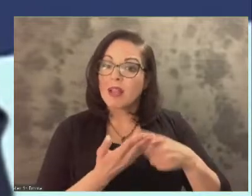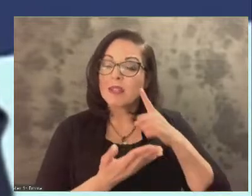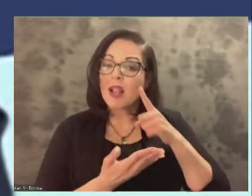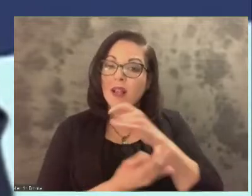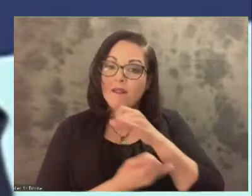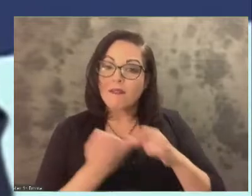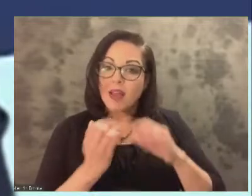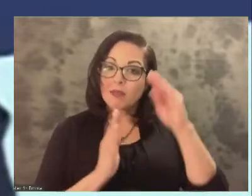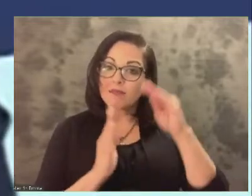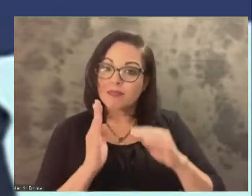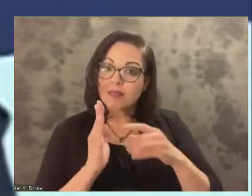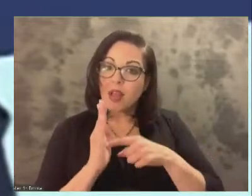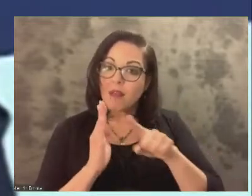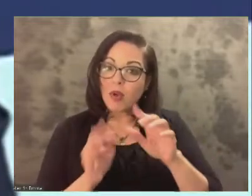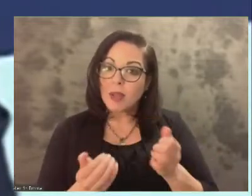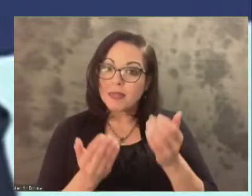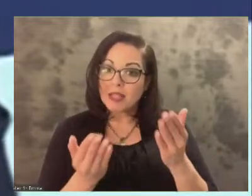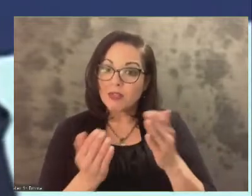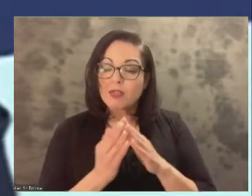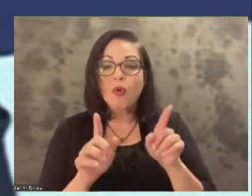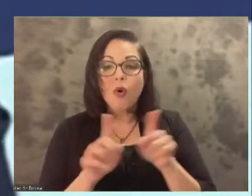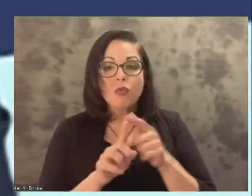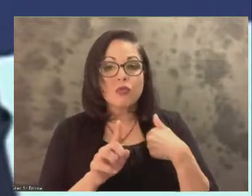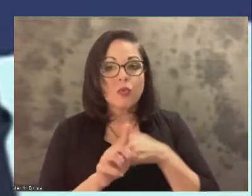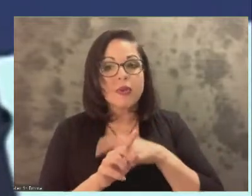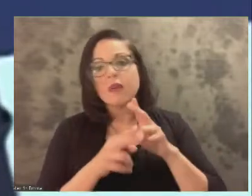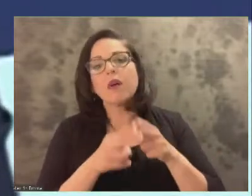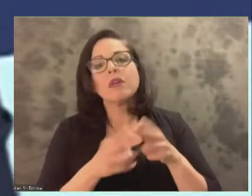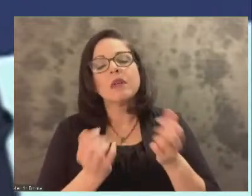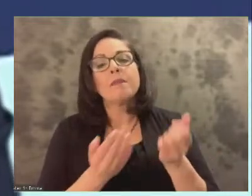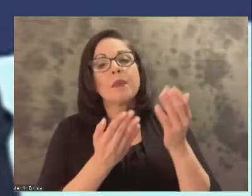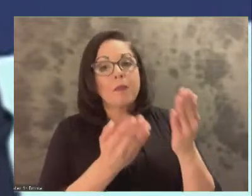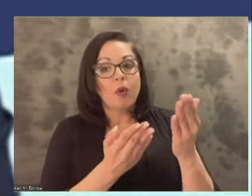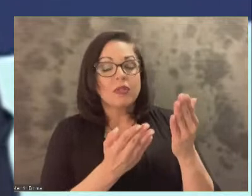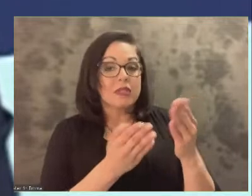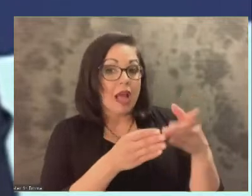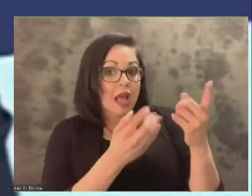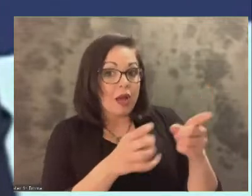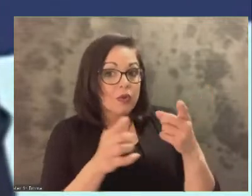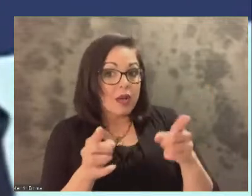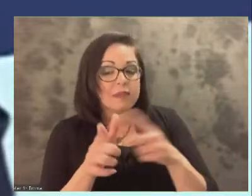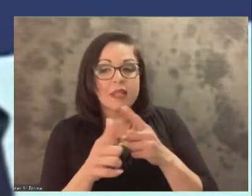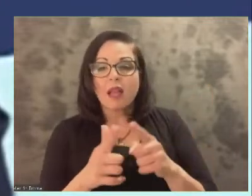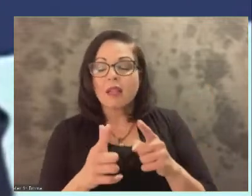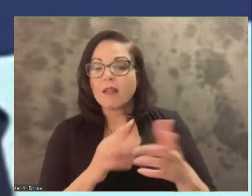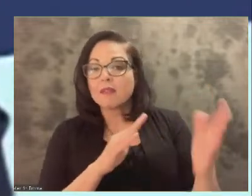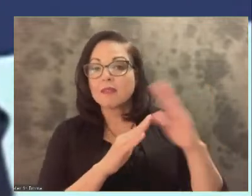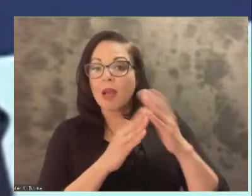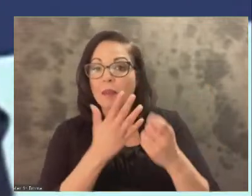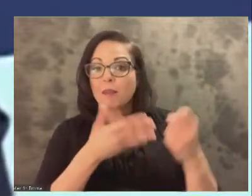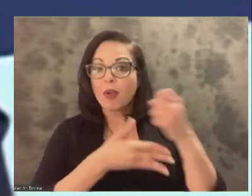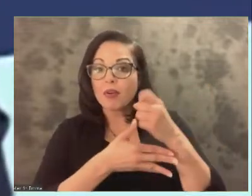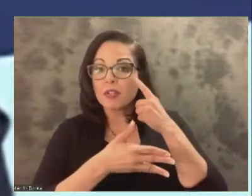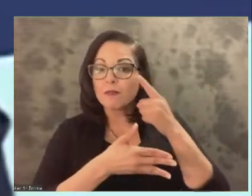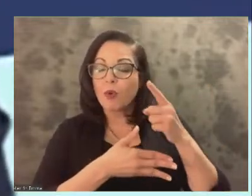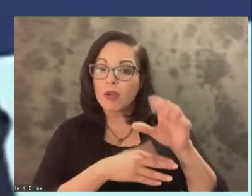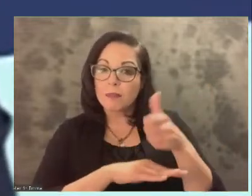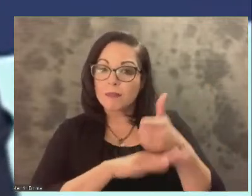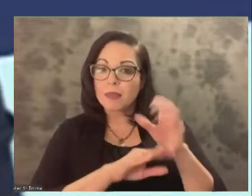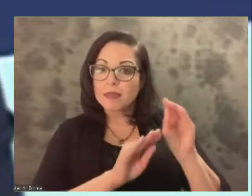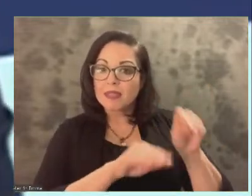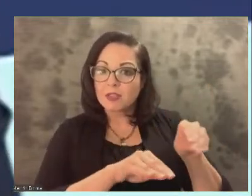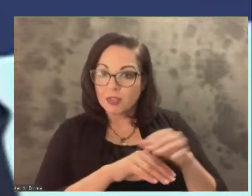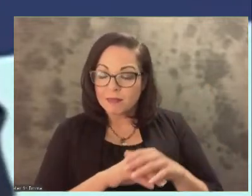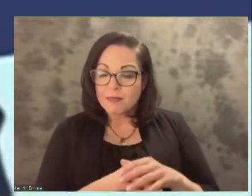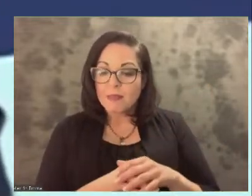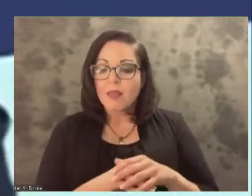of recommendations. We will also consider a slate of proposed outcomes and suggested top priorities for implementation.